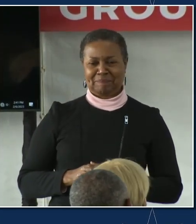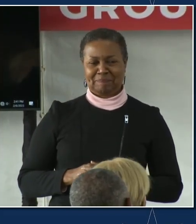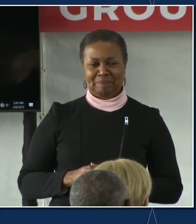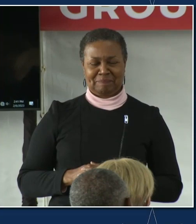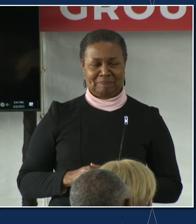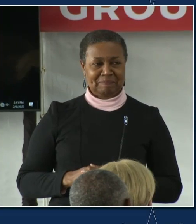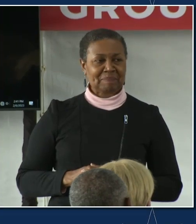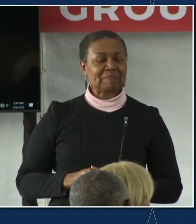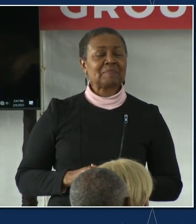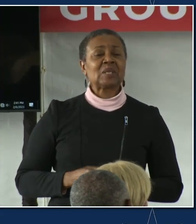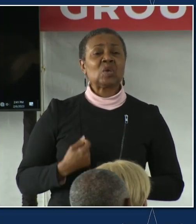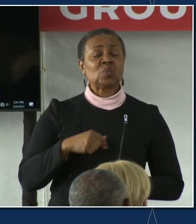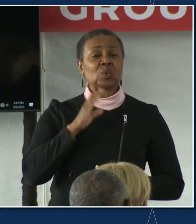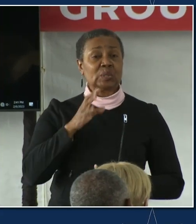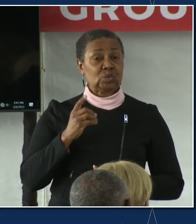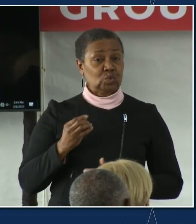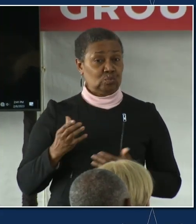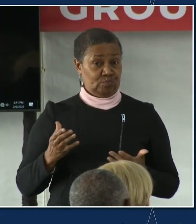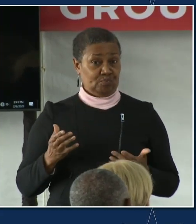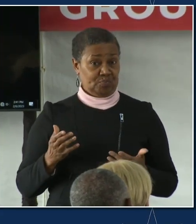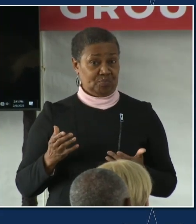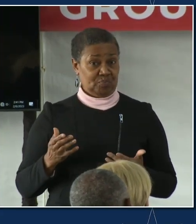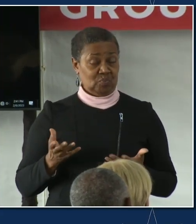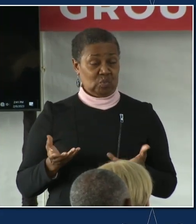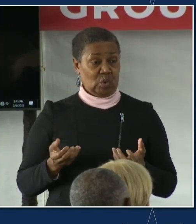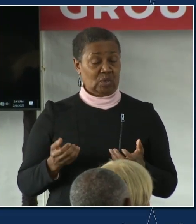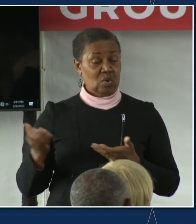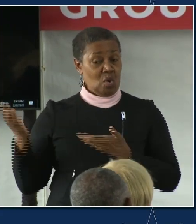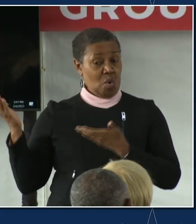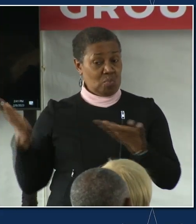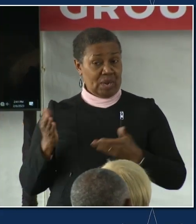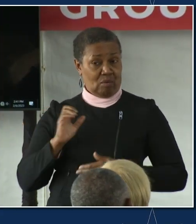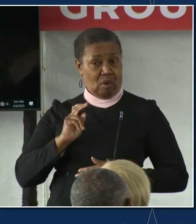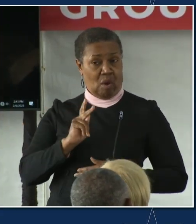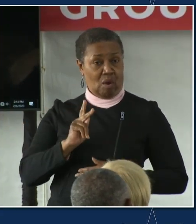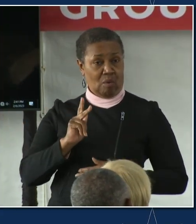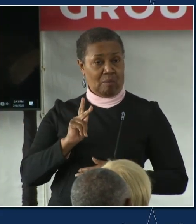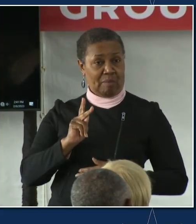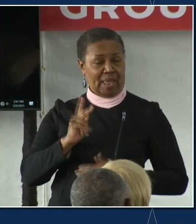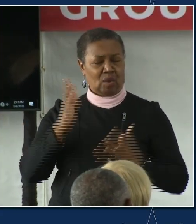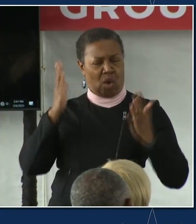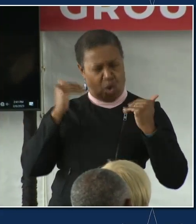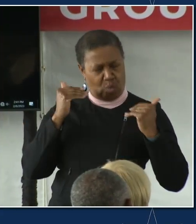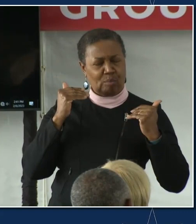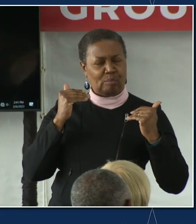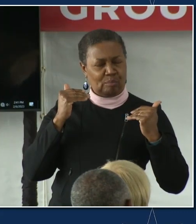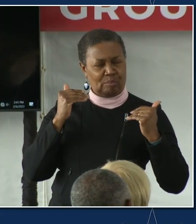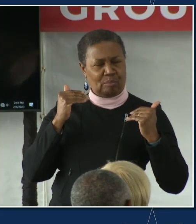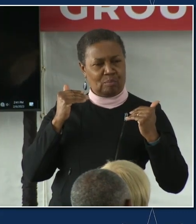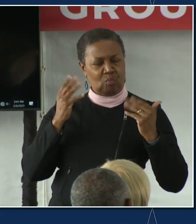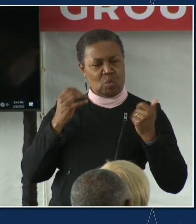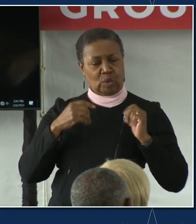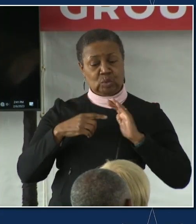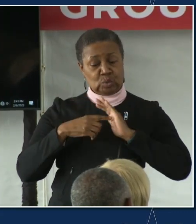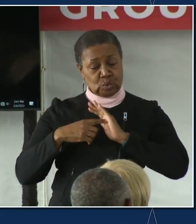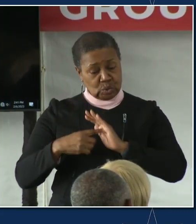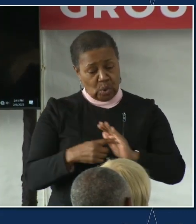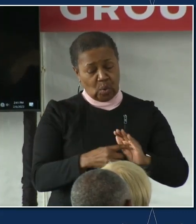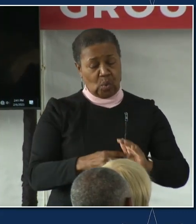So what we want to do is we want to bring hope back to these young people. We want to kind of show them